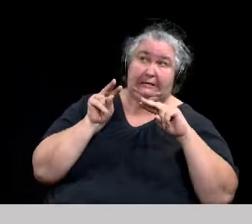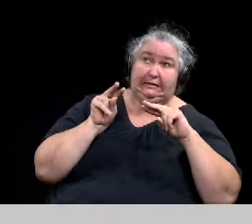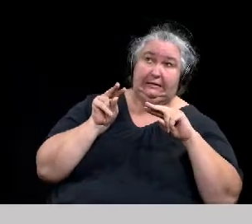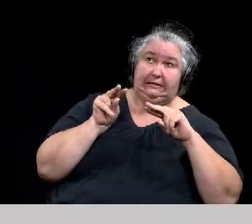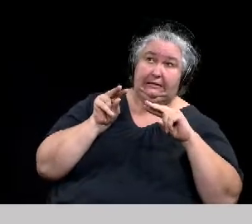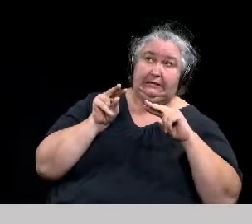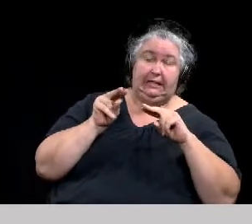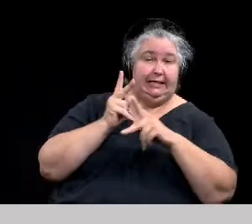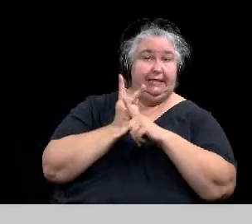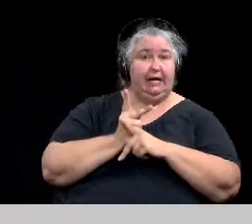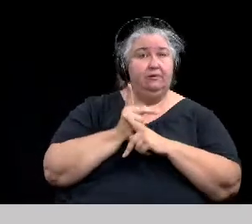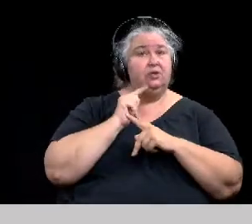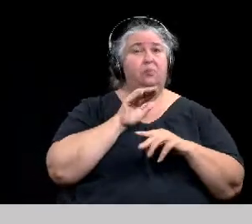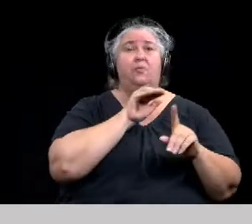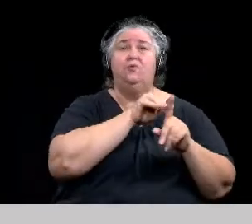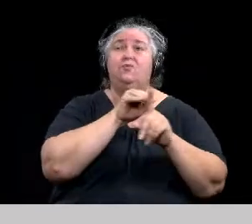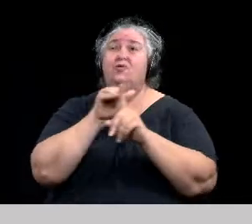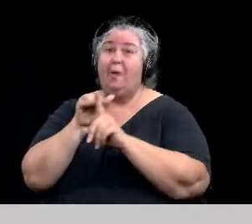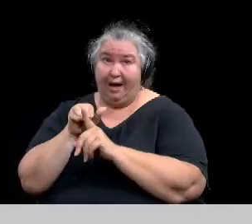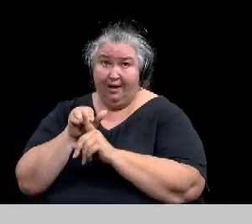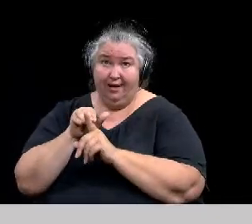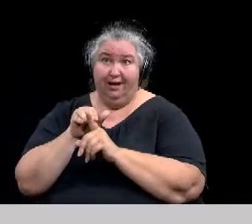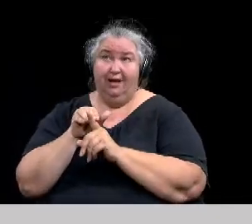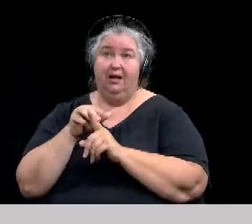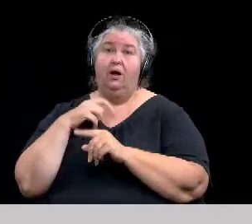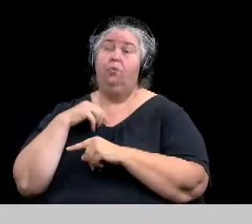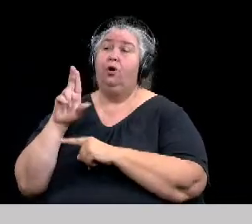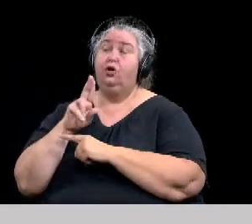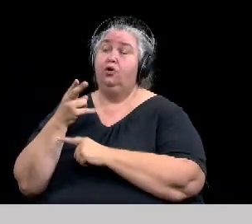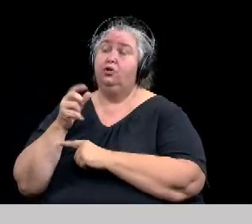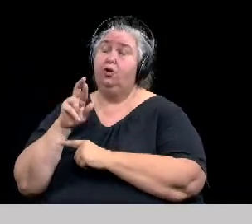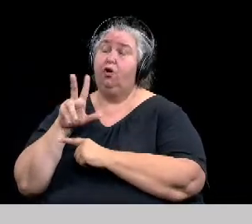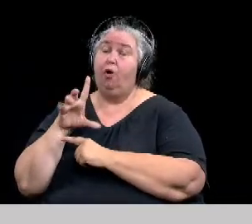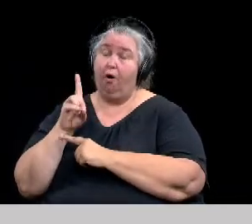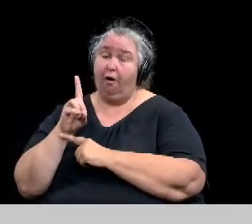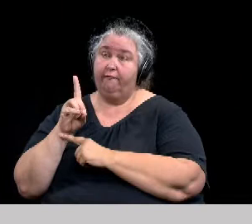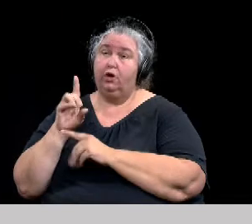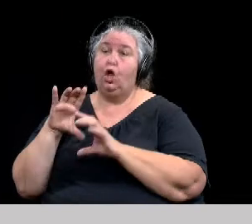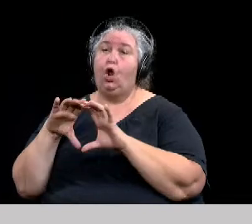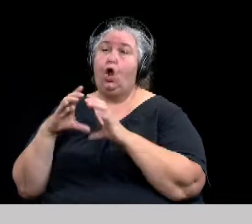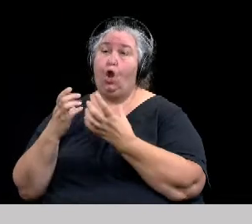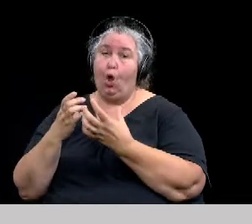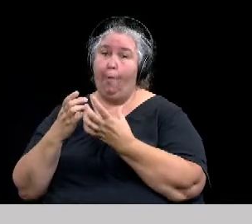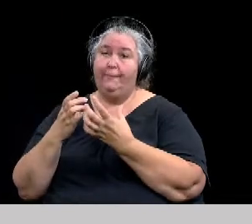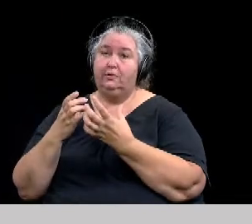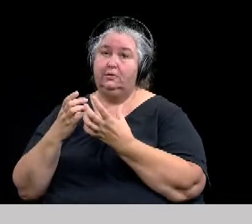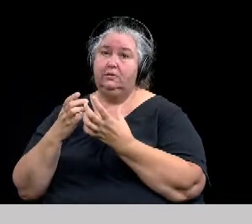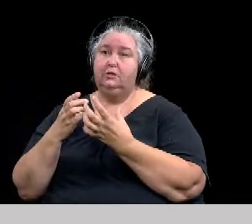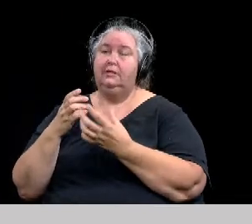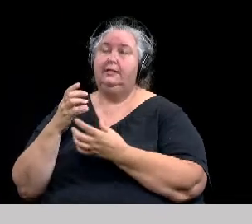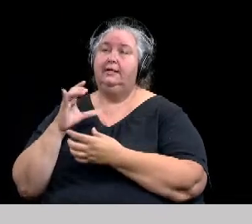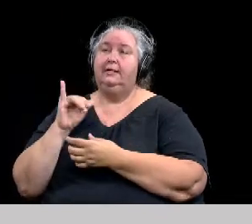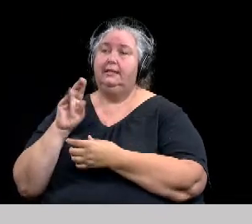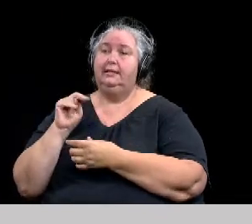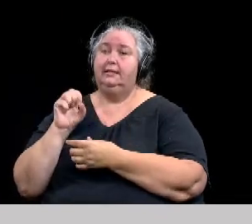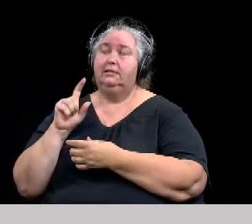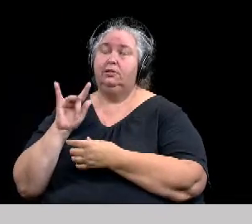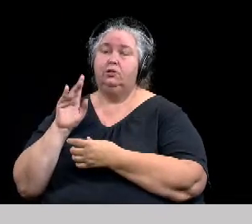as a reminder, we're using Harvard's Global Health Institute thresholds. And